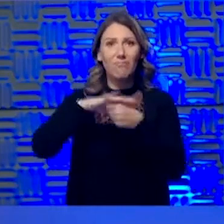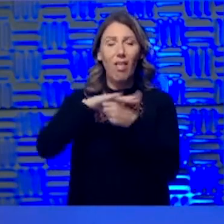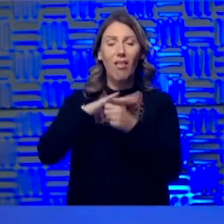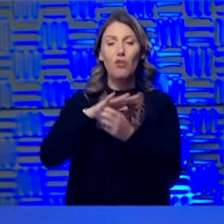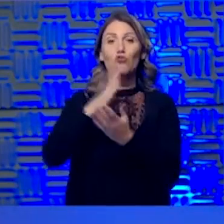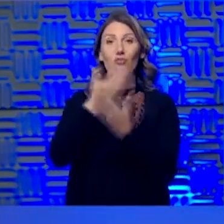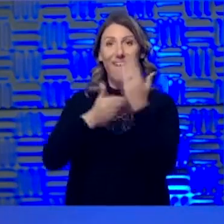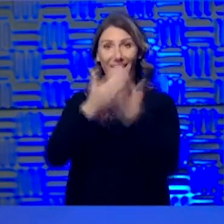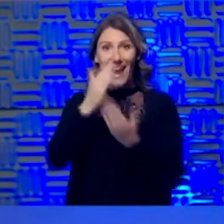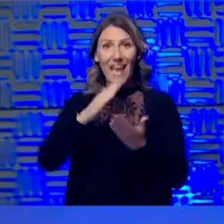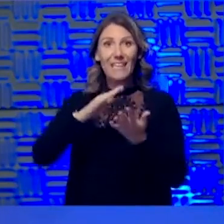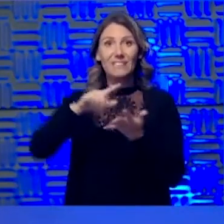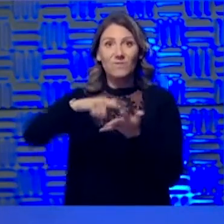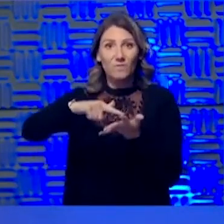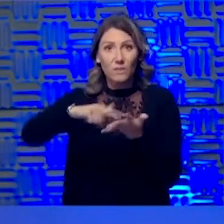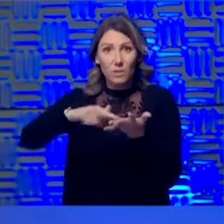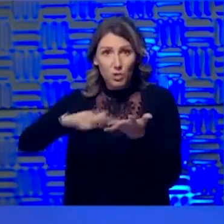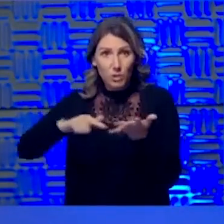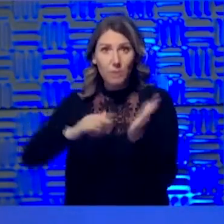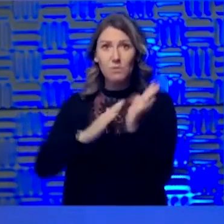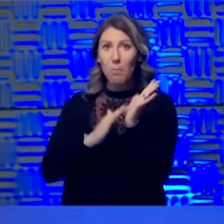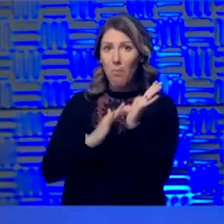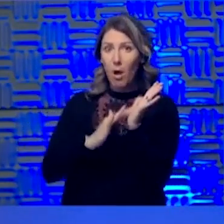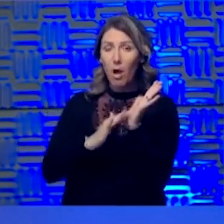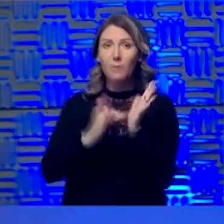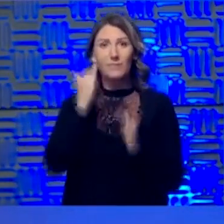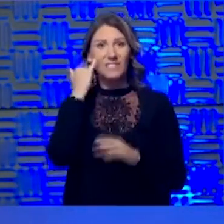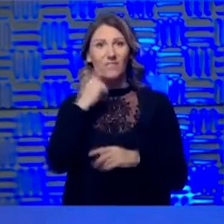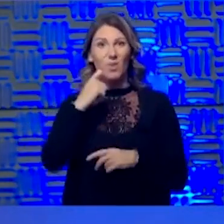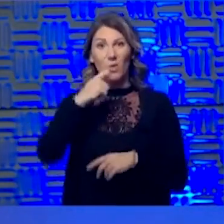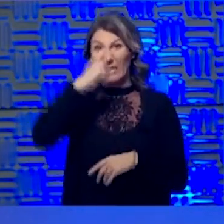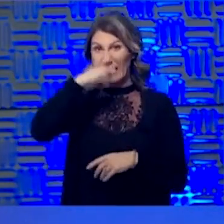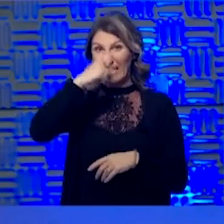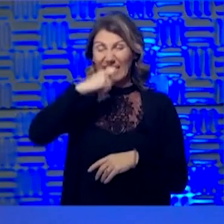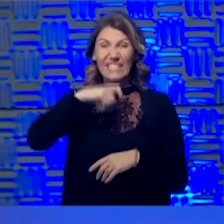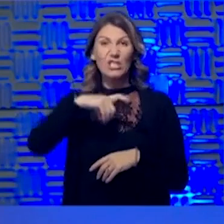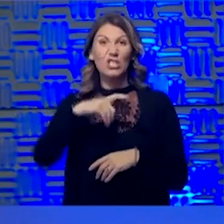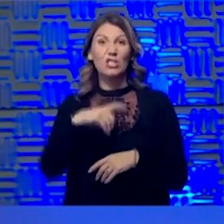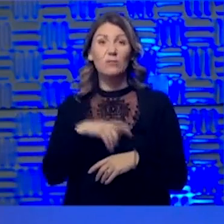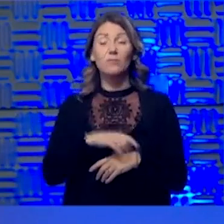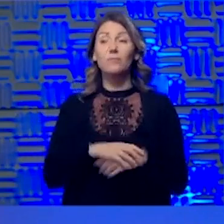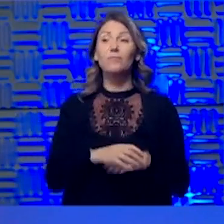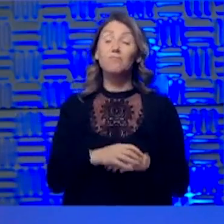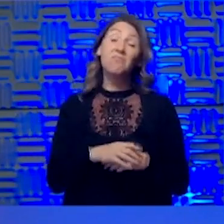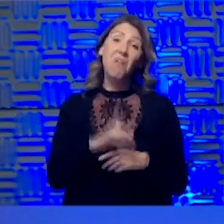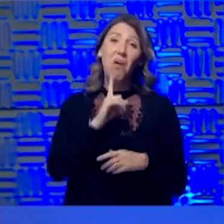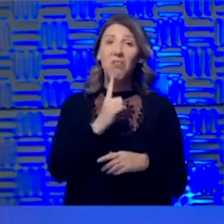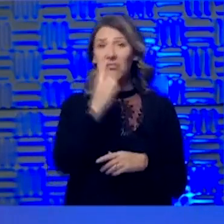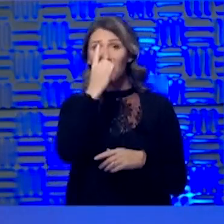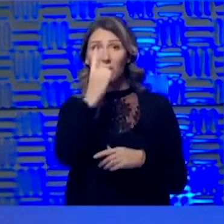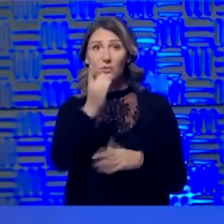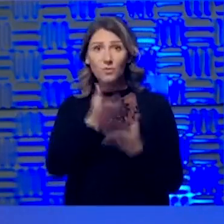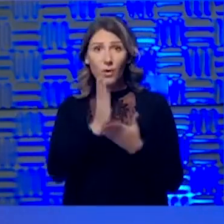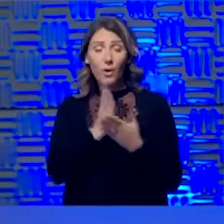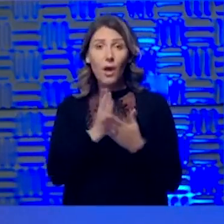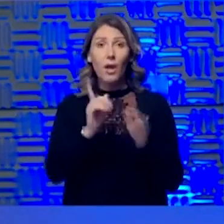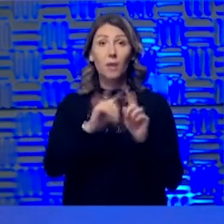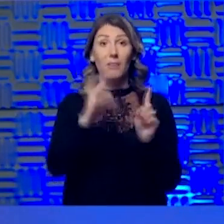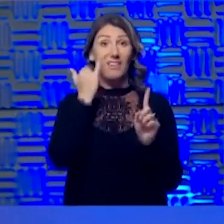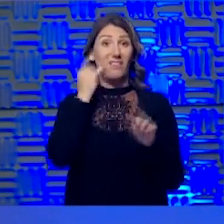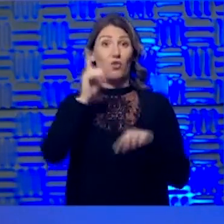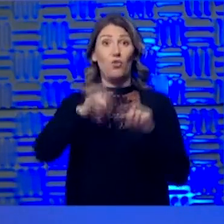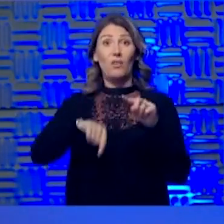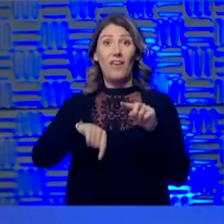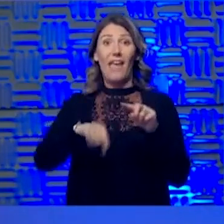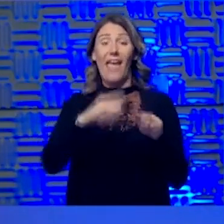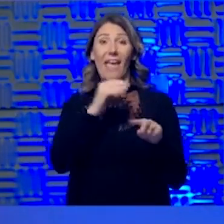So really touching, if you have the itches, I think is reasonable. But otherwise, if you can't, especially if you have